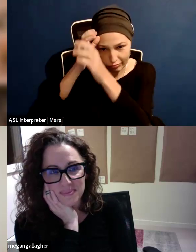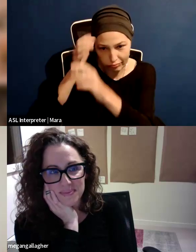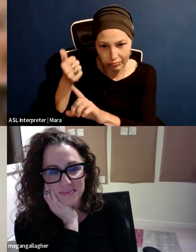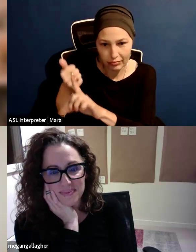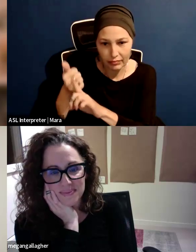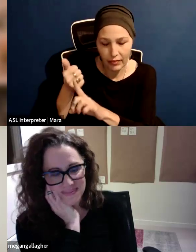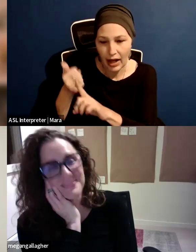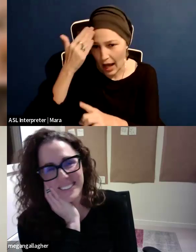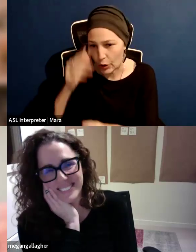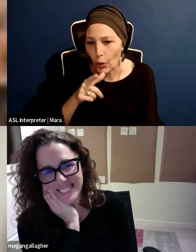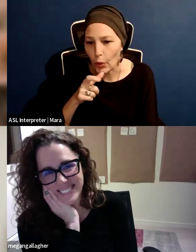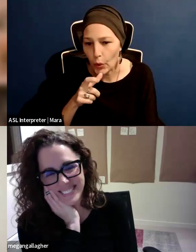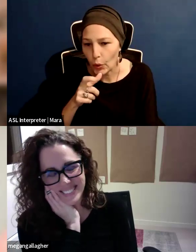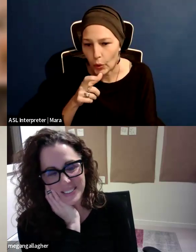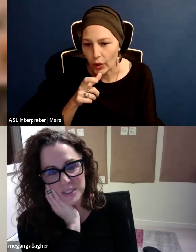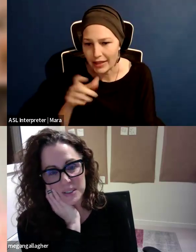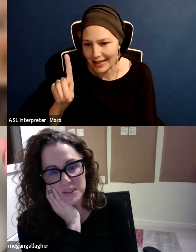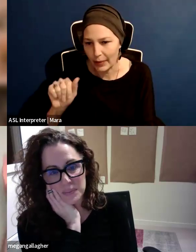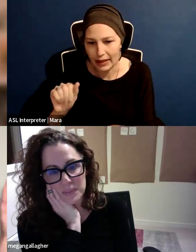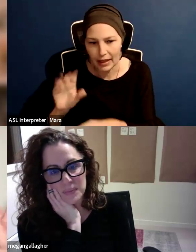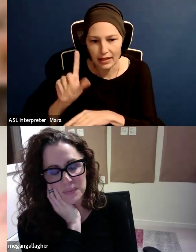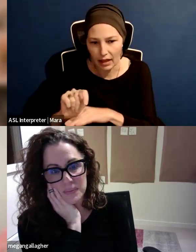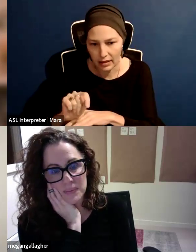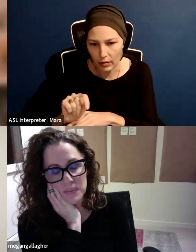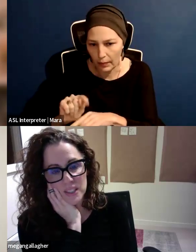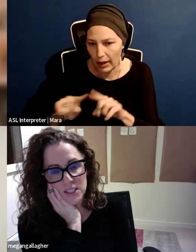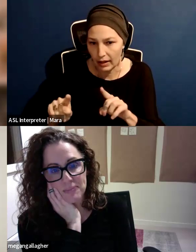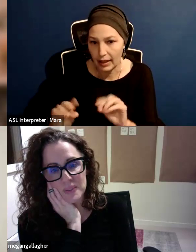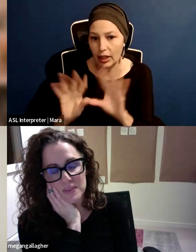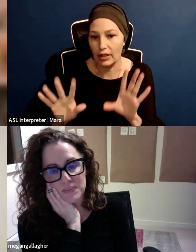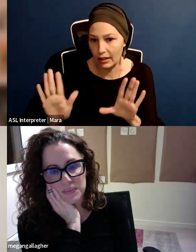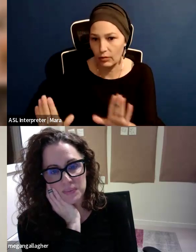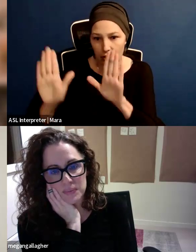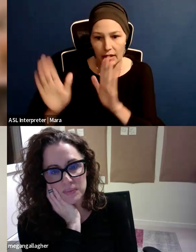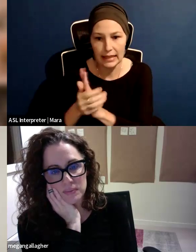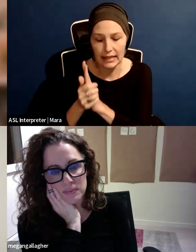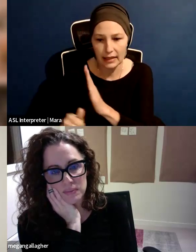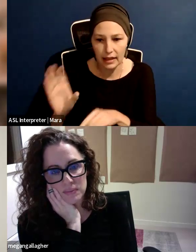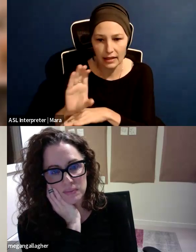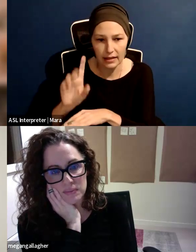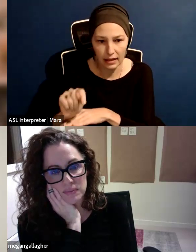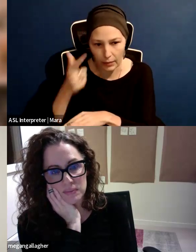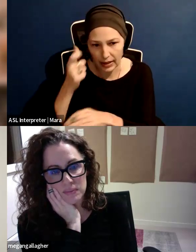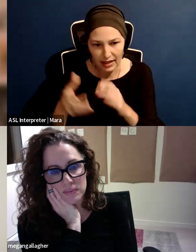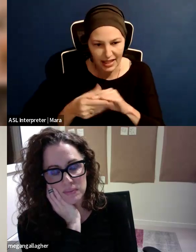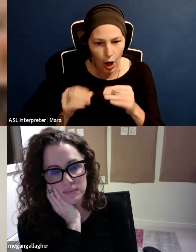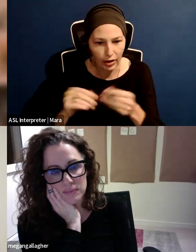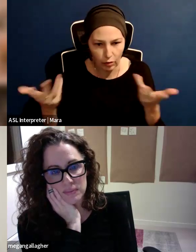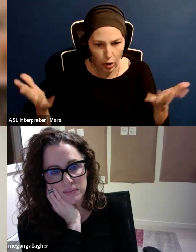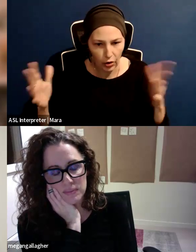was a great consultant because a lot Yeah. of that narrative was already there. And I feel like a lot of what I did was just